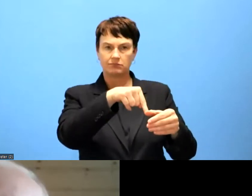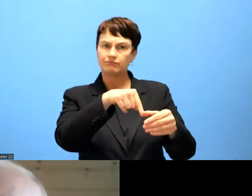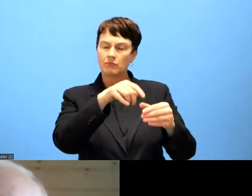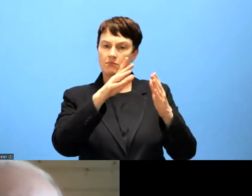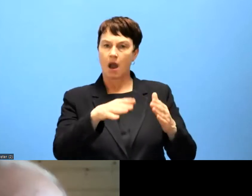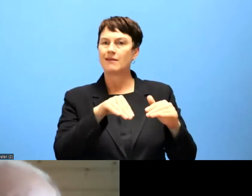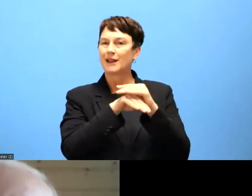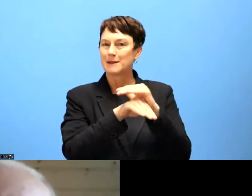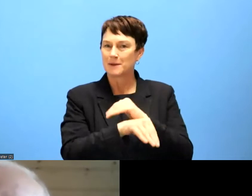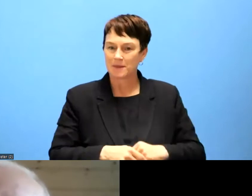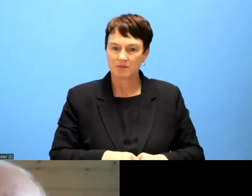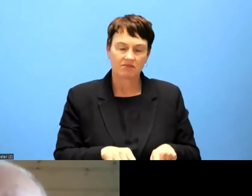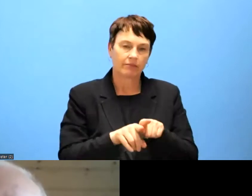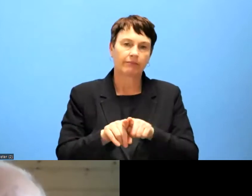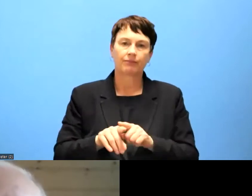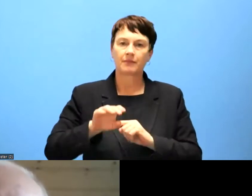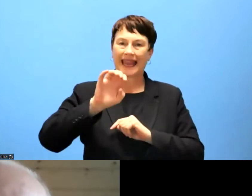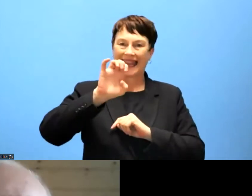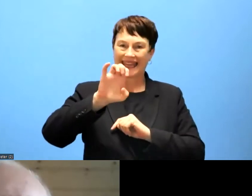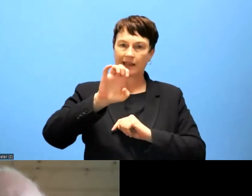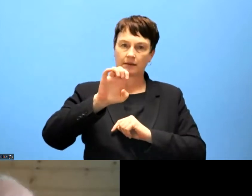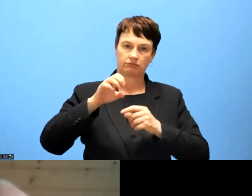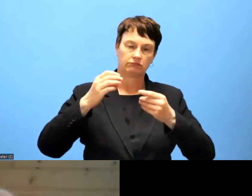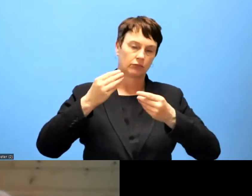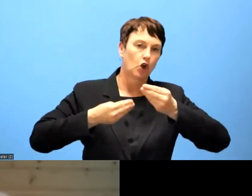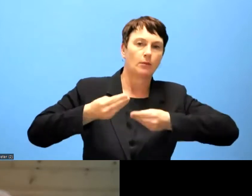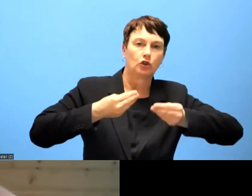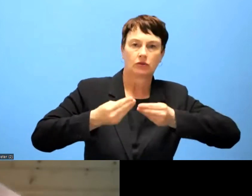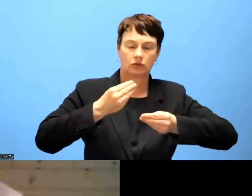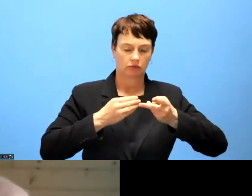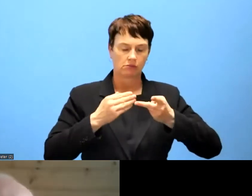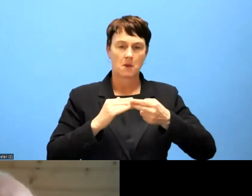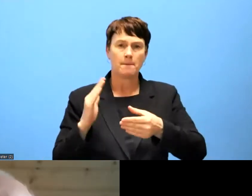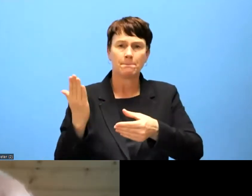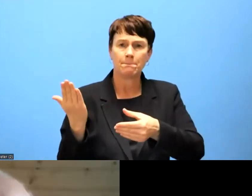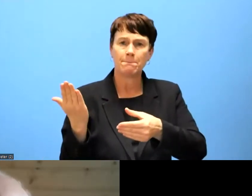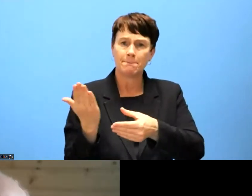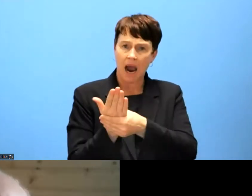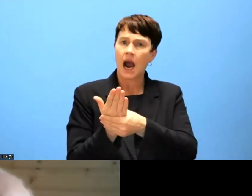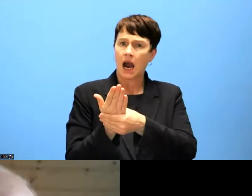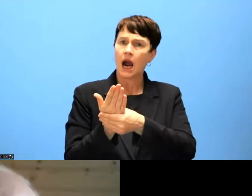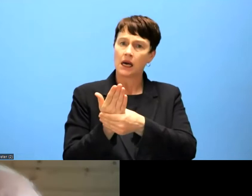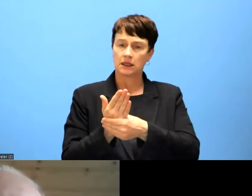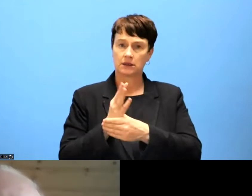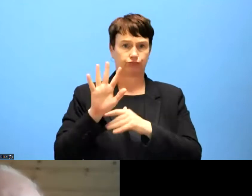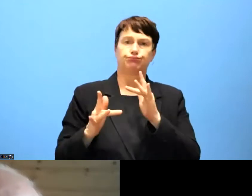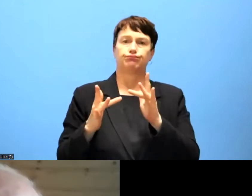like e-commerce and banking, which are far from straightforward for the most consumers.